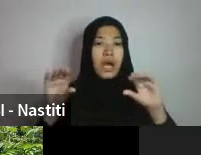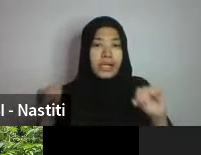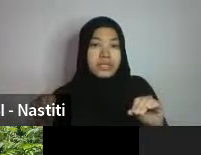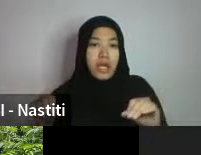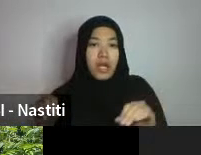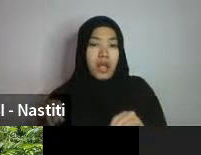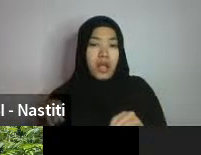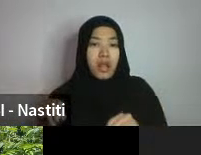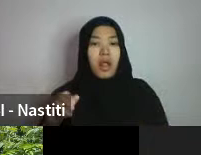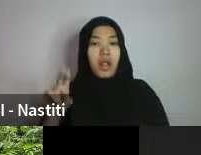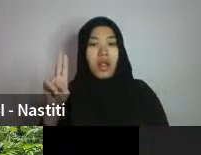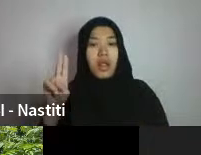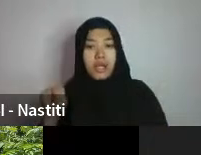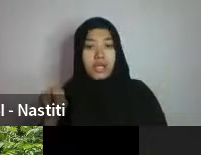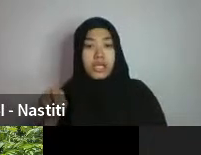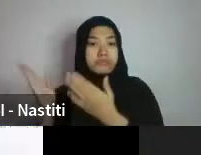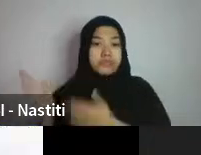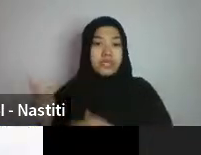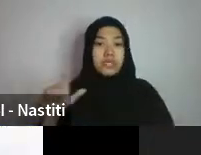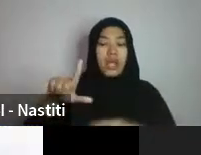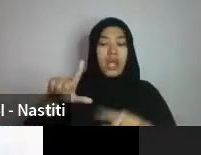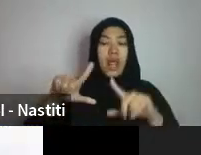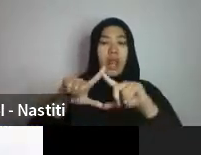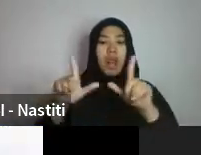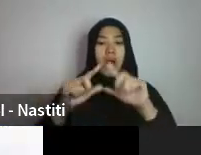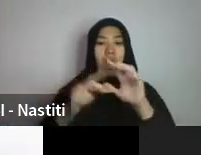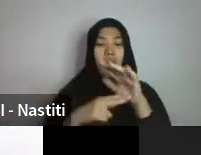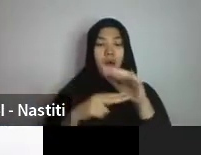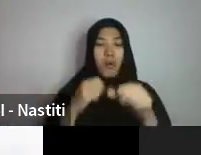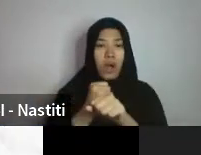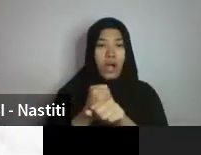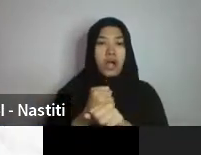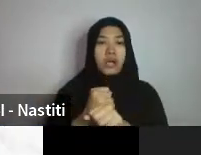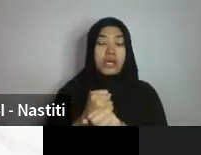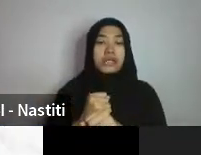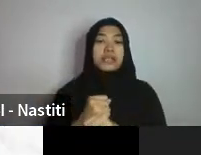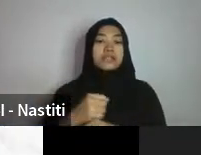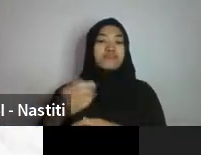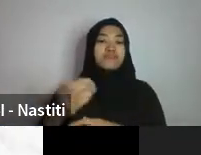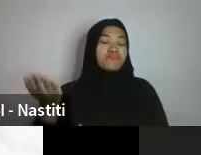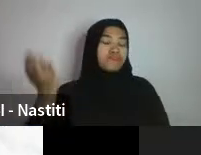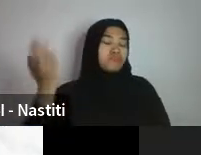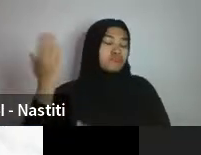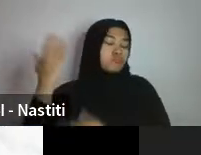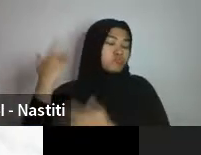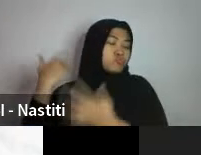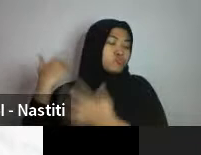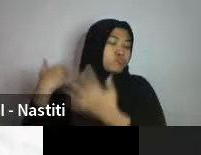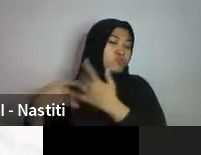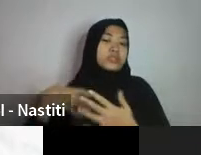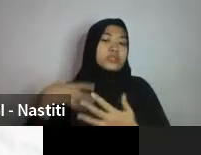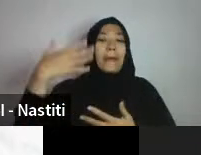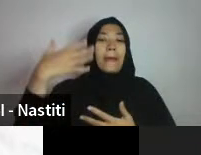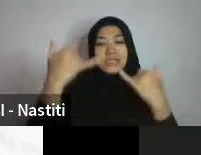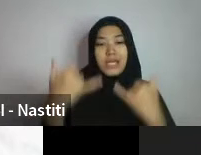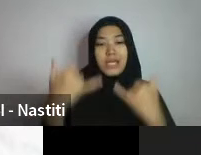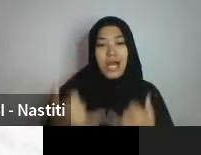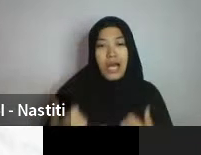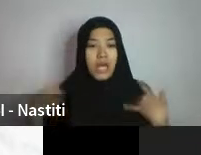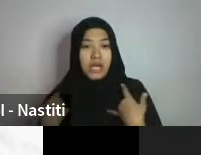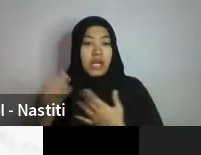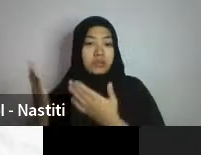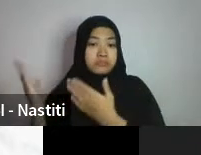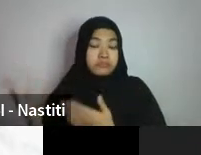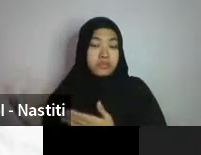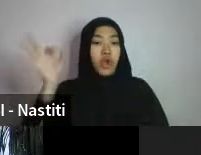Hospital opened in 1904, and it's still there. And in Magelang in 1924, and that